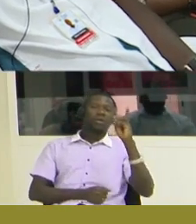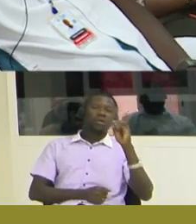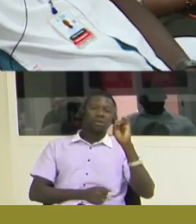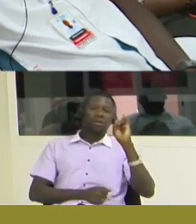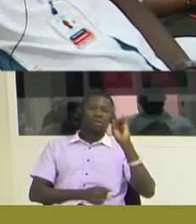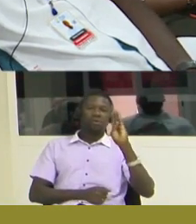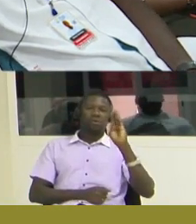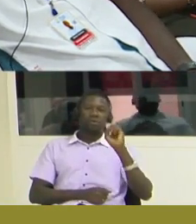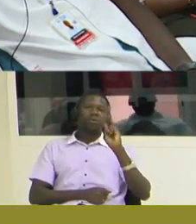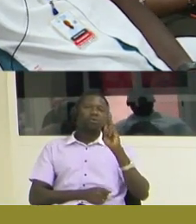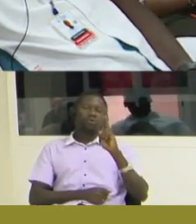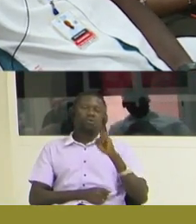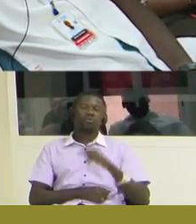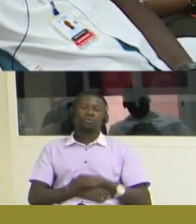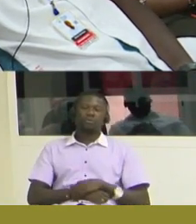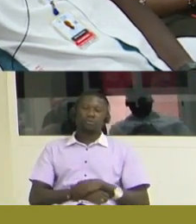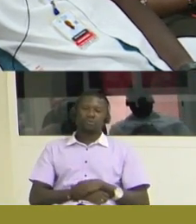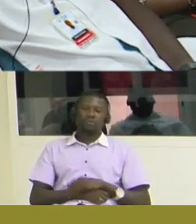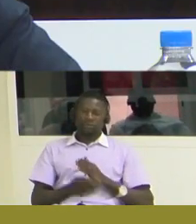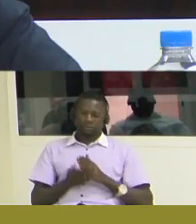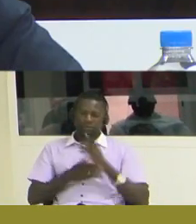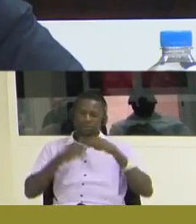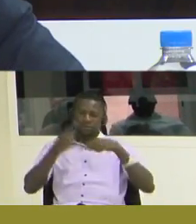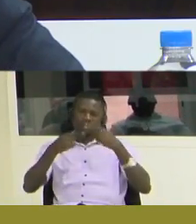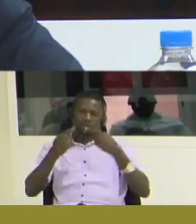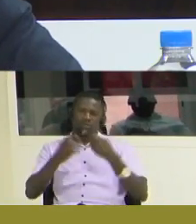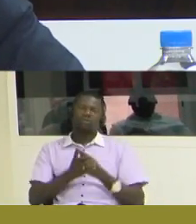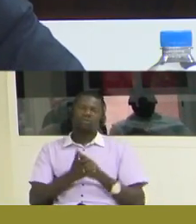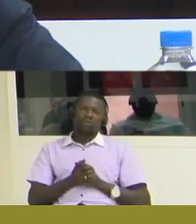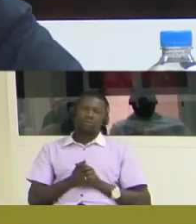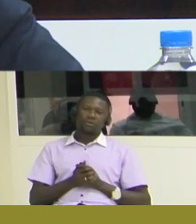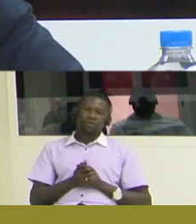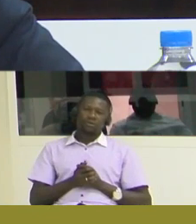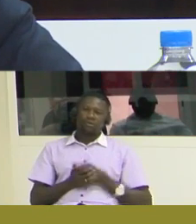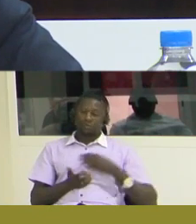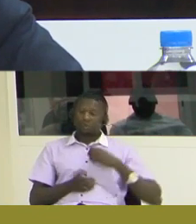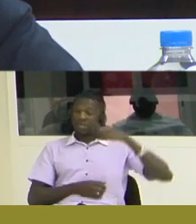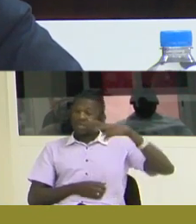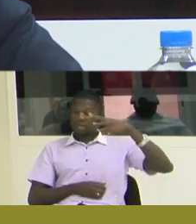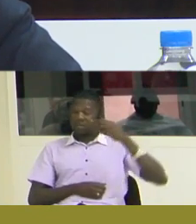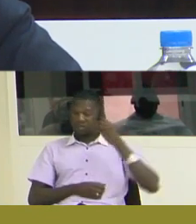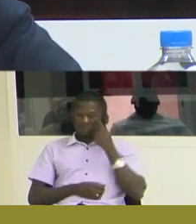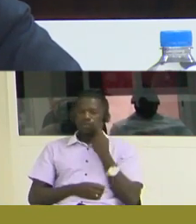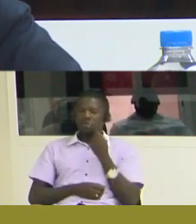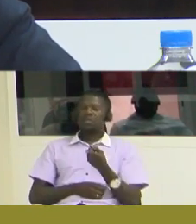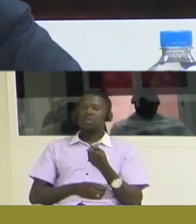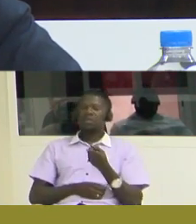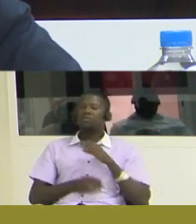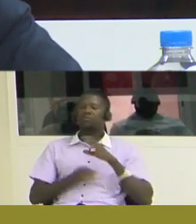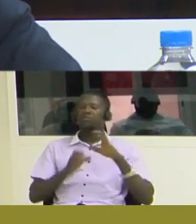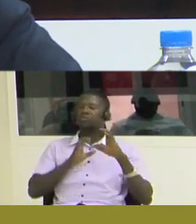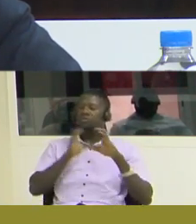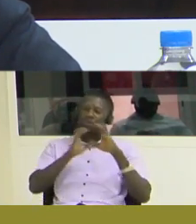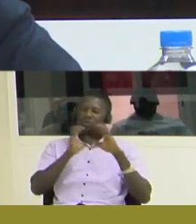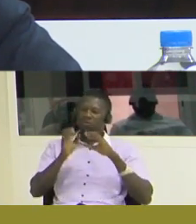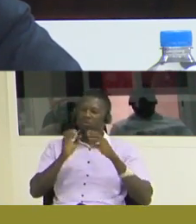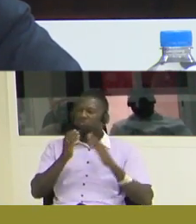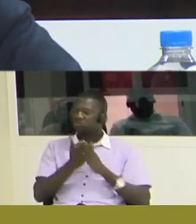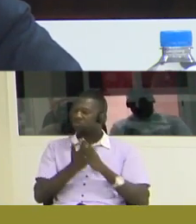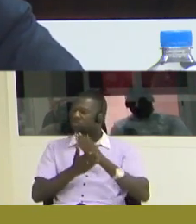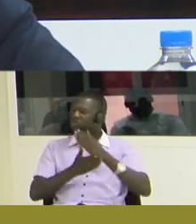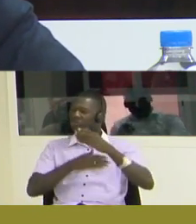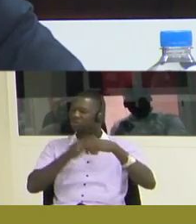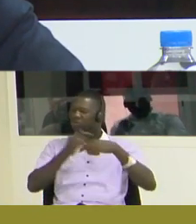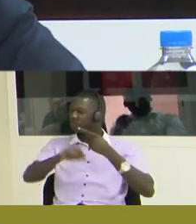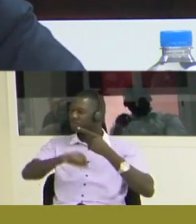so they the lights were on and obviously the conversation would have gone on for the duration of that